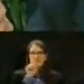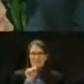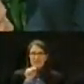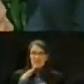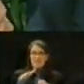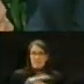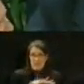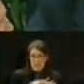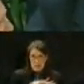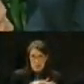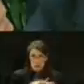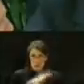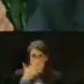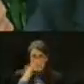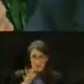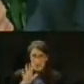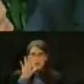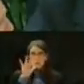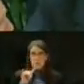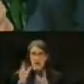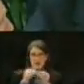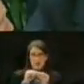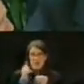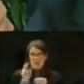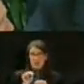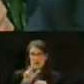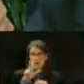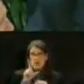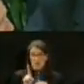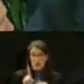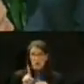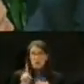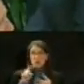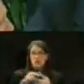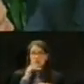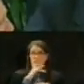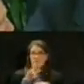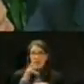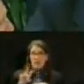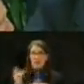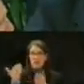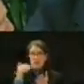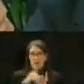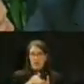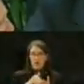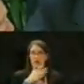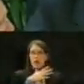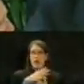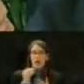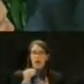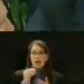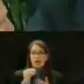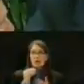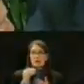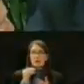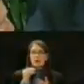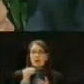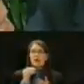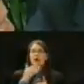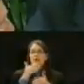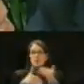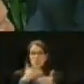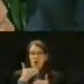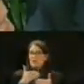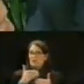to be vacated, that whole process be voided, that there be